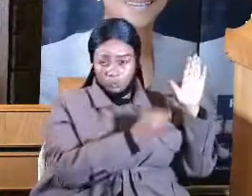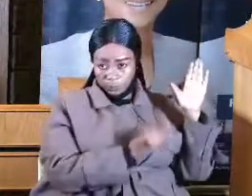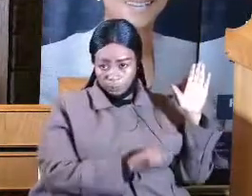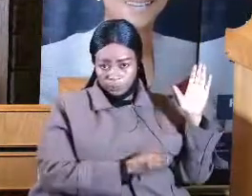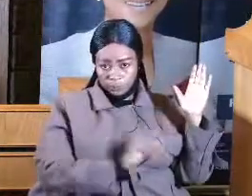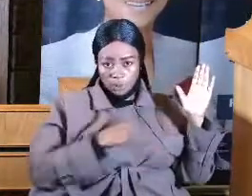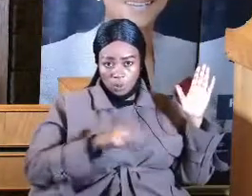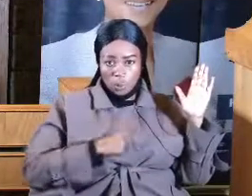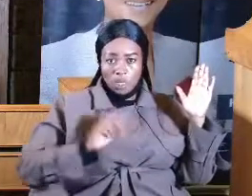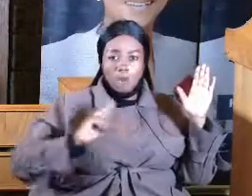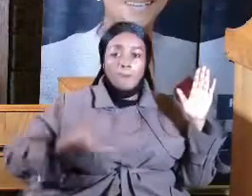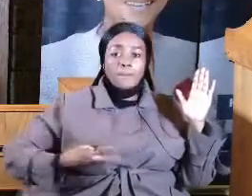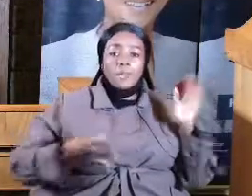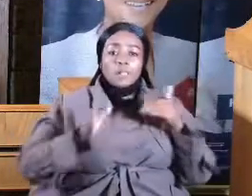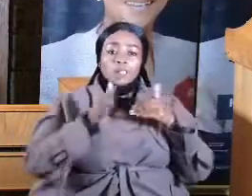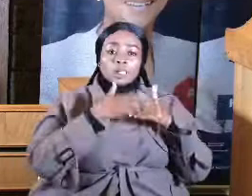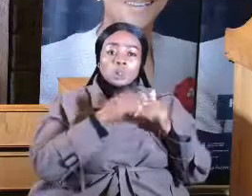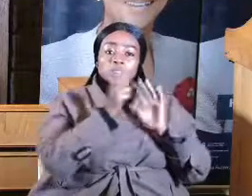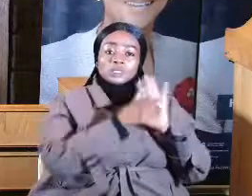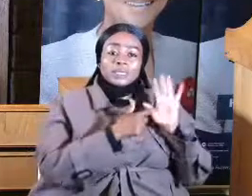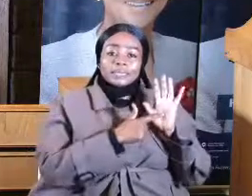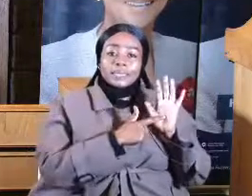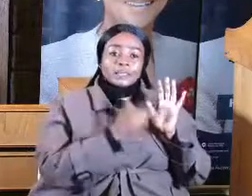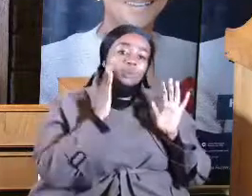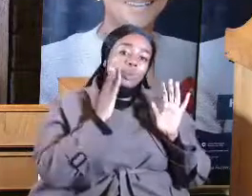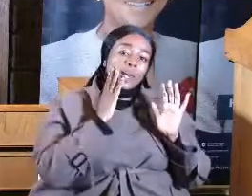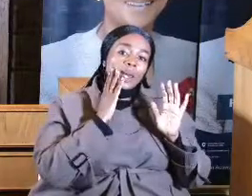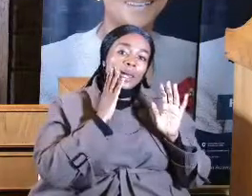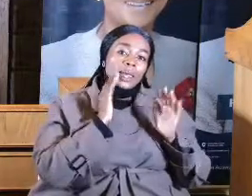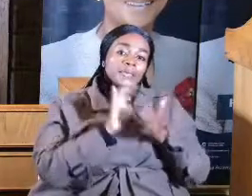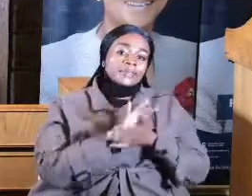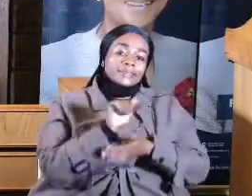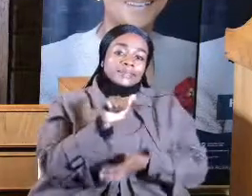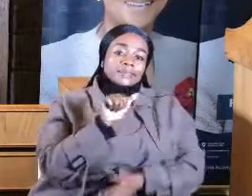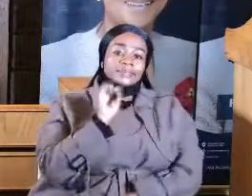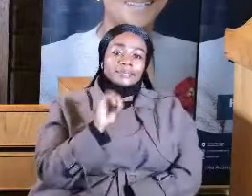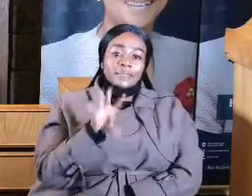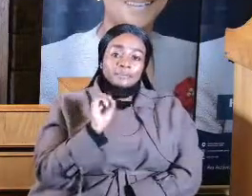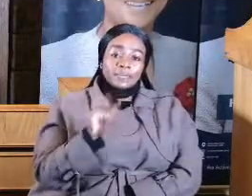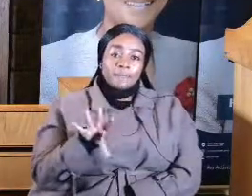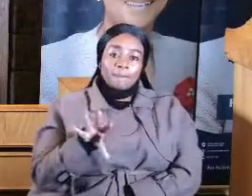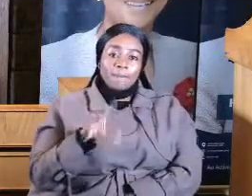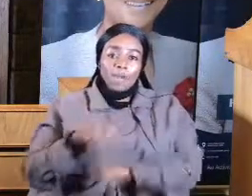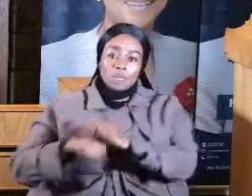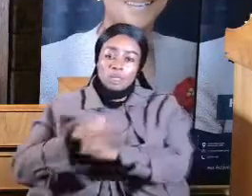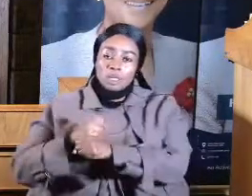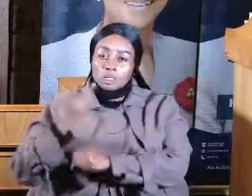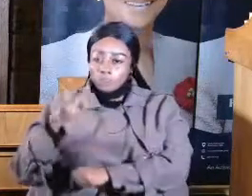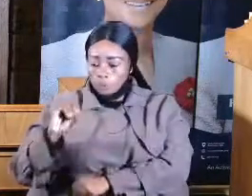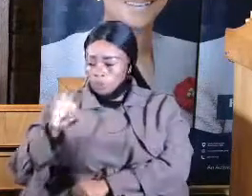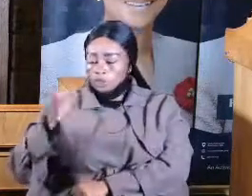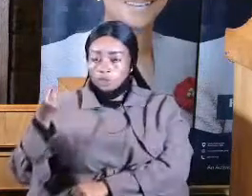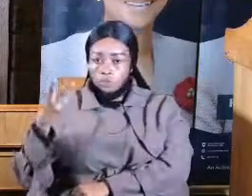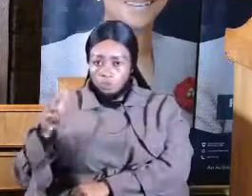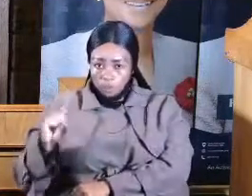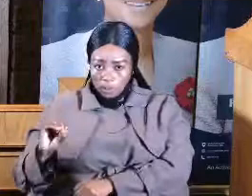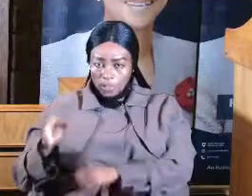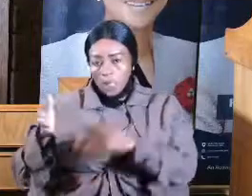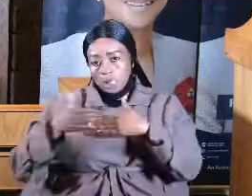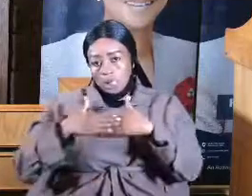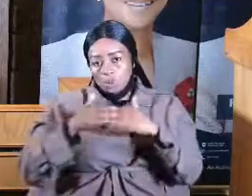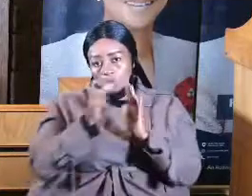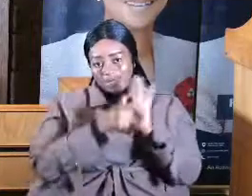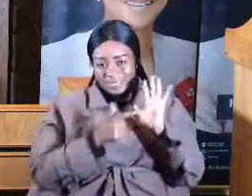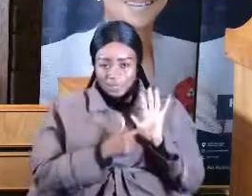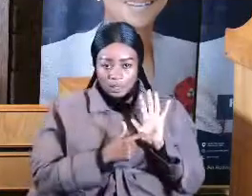And the closing date is on the 16th of September, 2020. So it will be important for us as